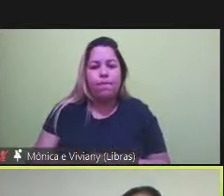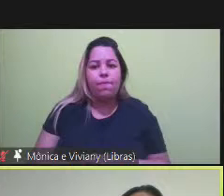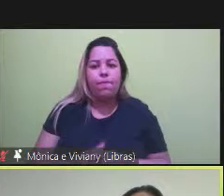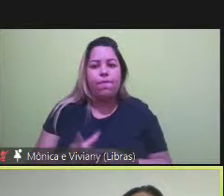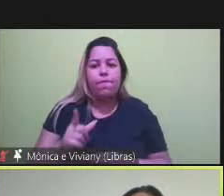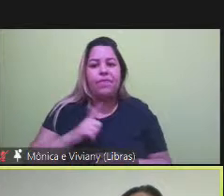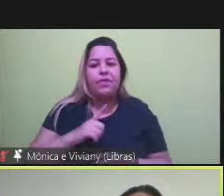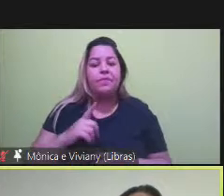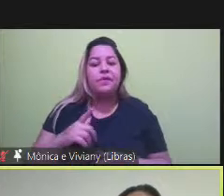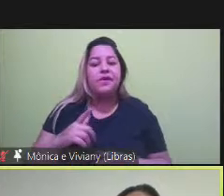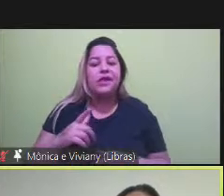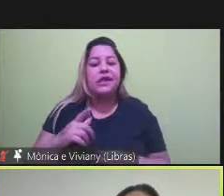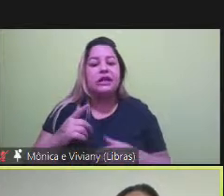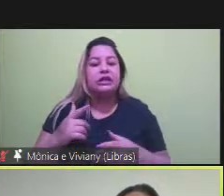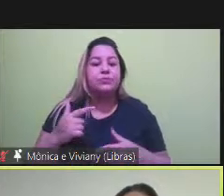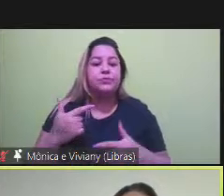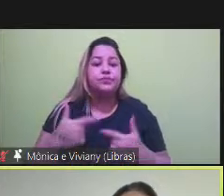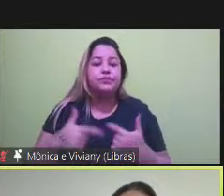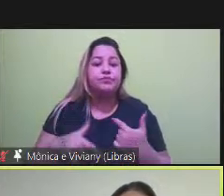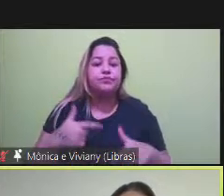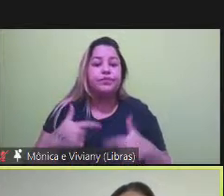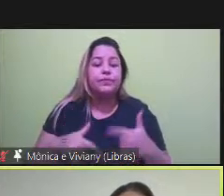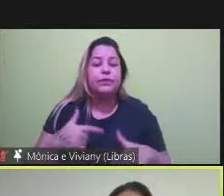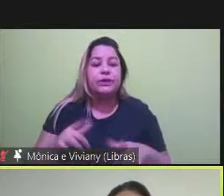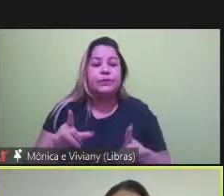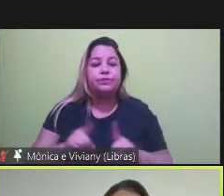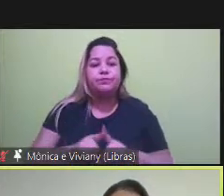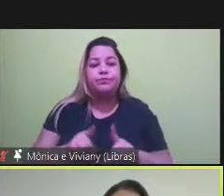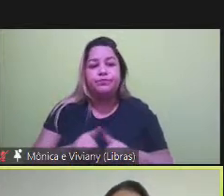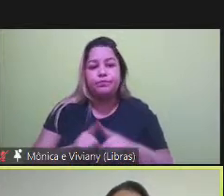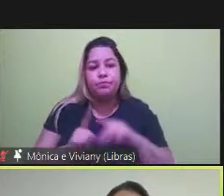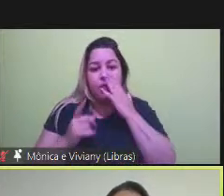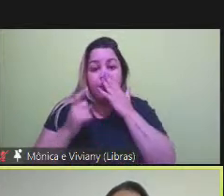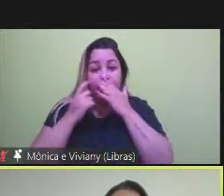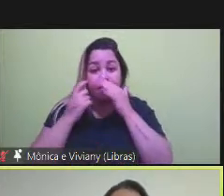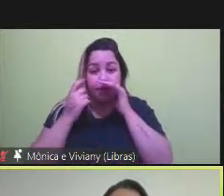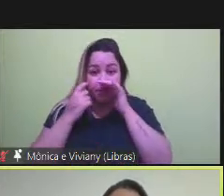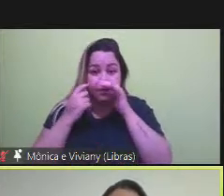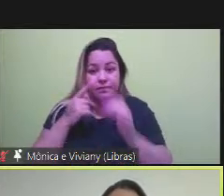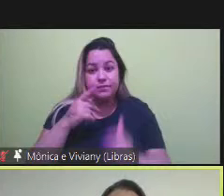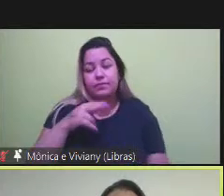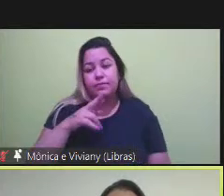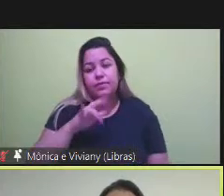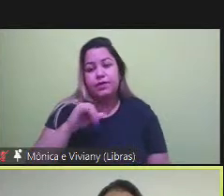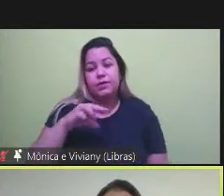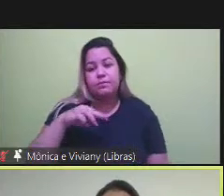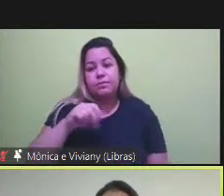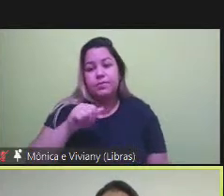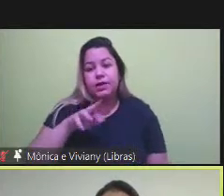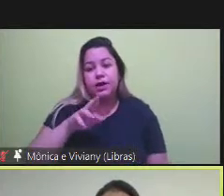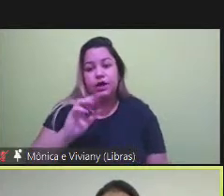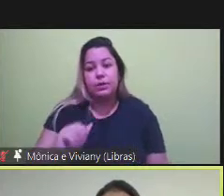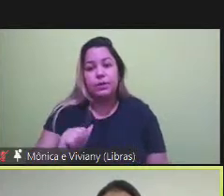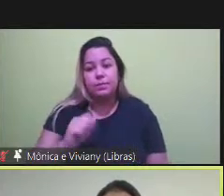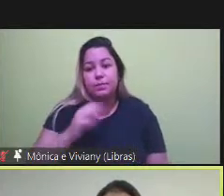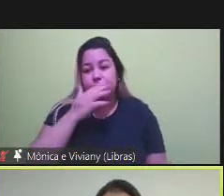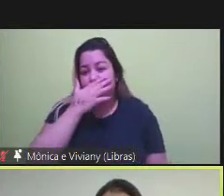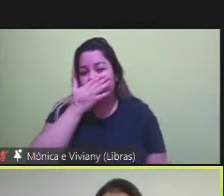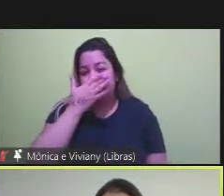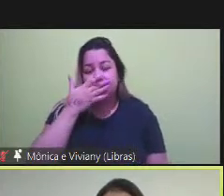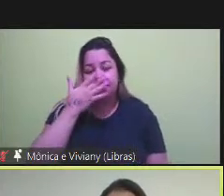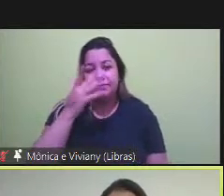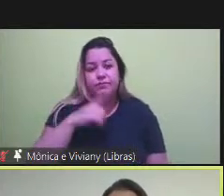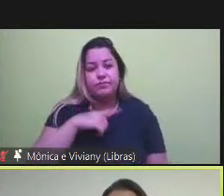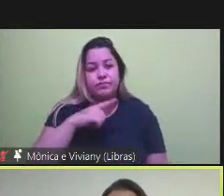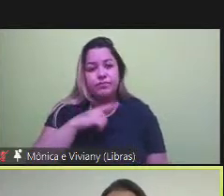the services that we find in the first level of primary health care,